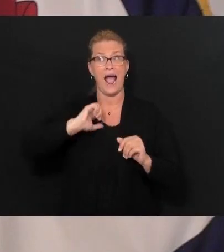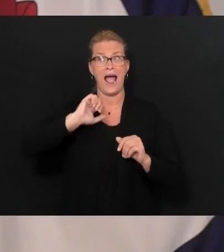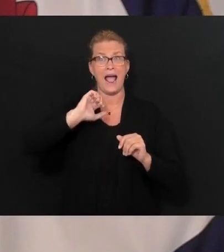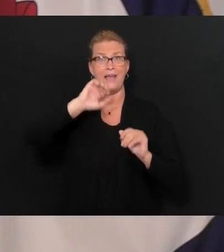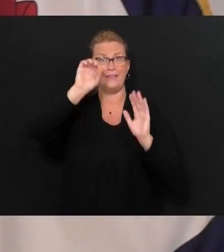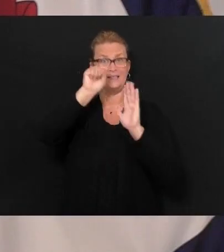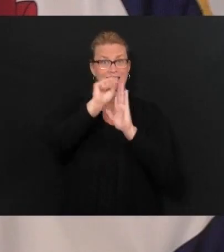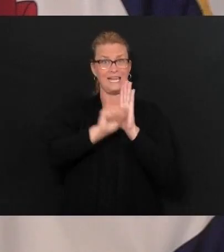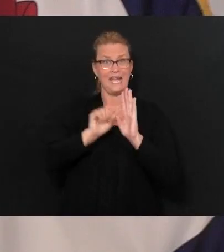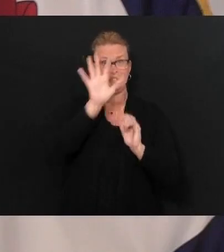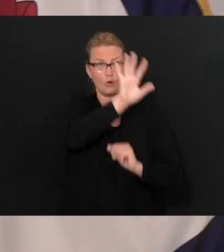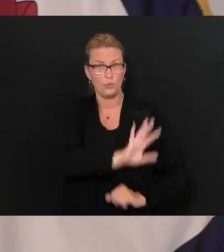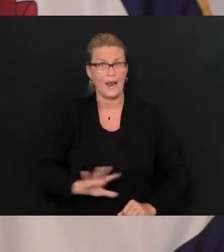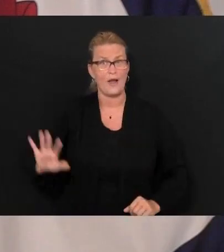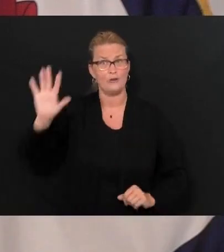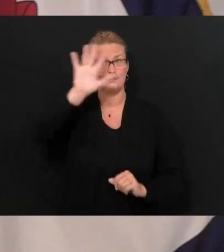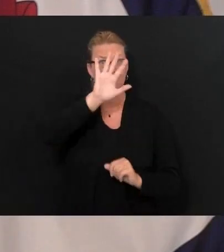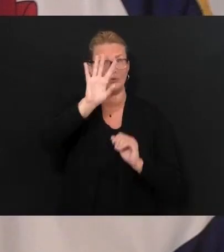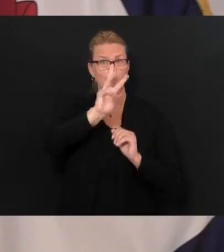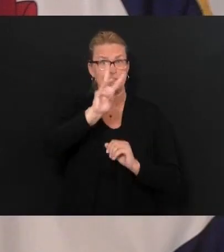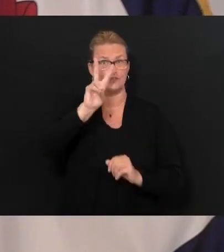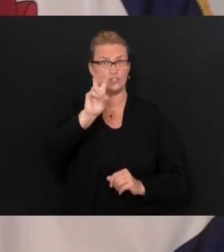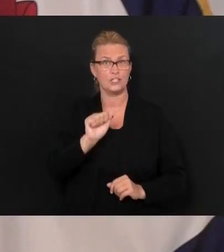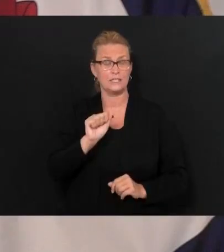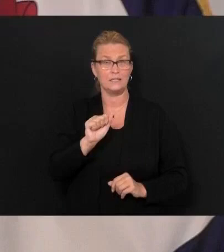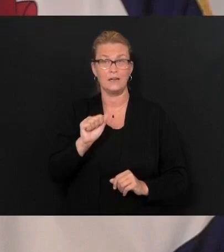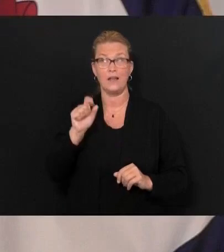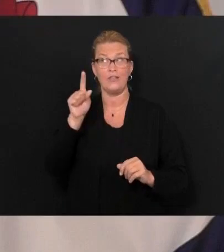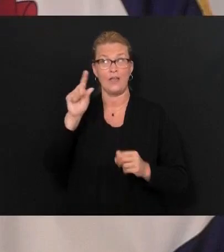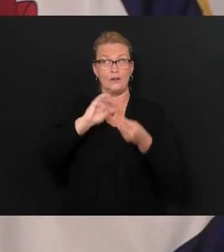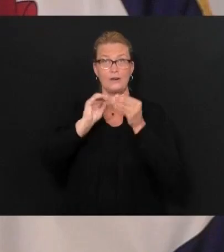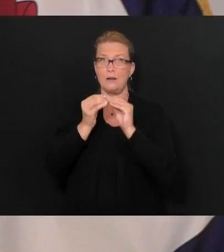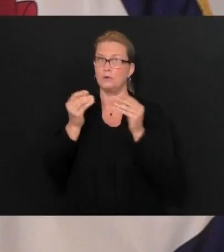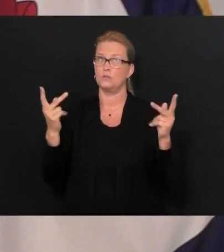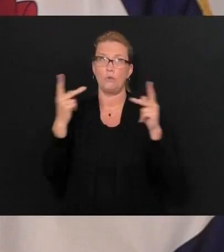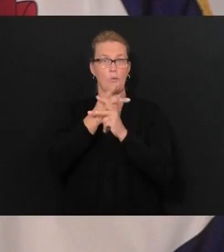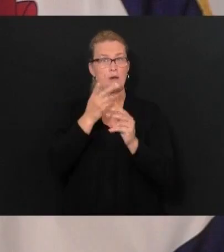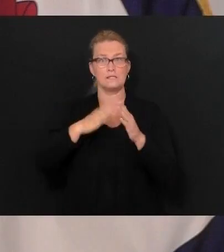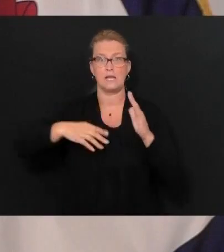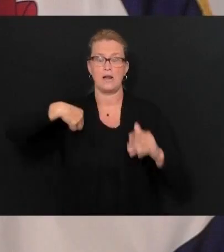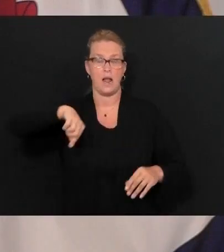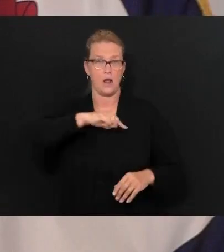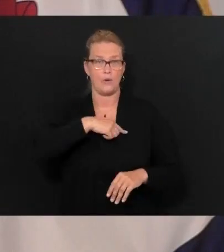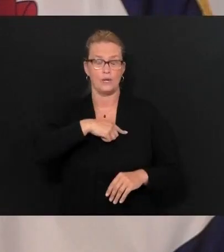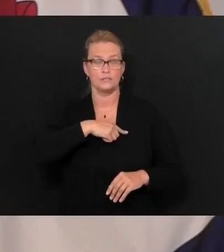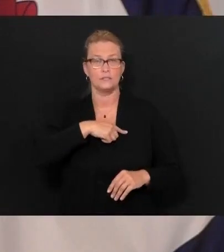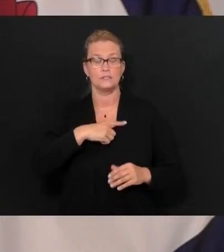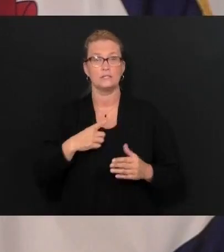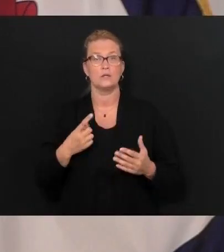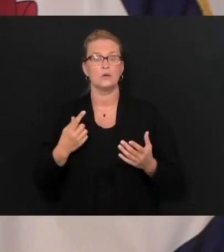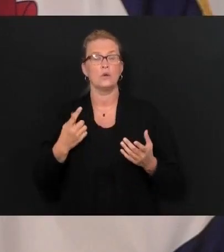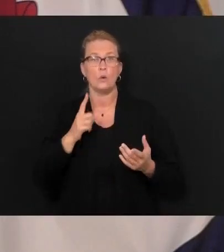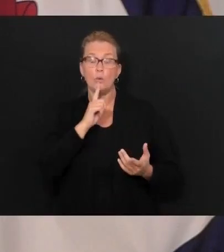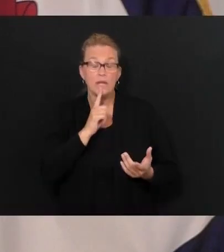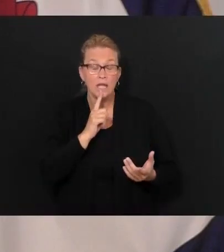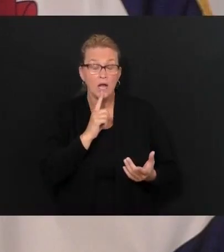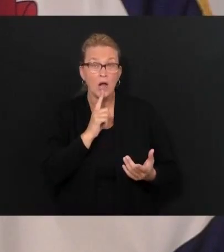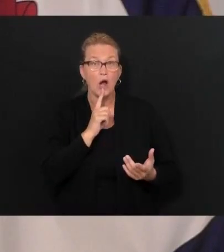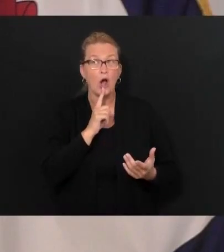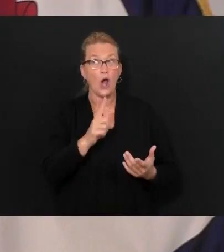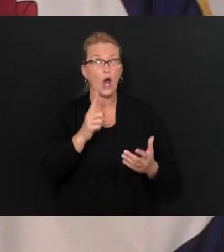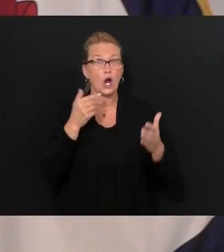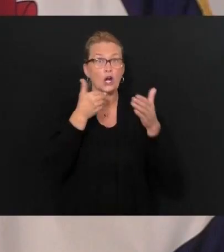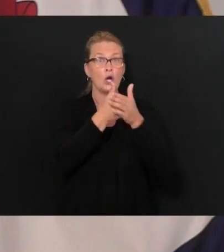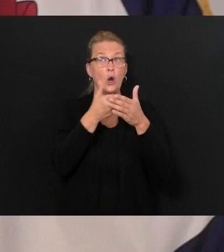states have shown numbers much, much, much higher than what we're showing. We are within a rock's throw